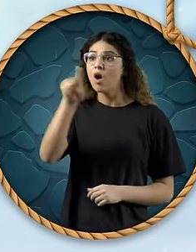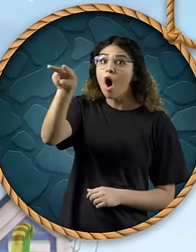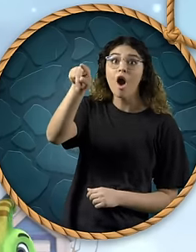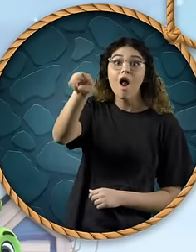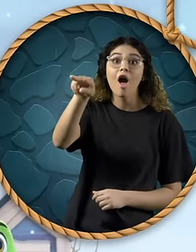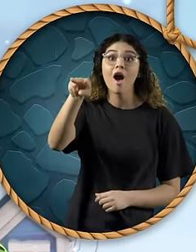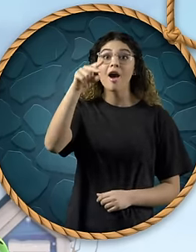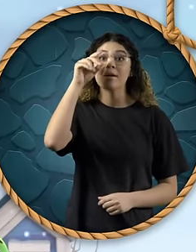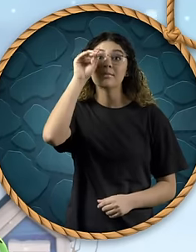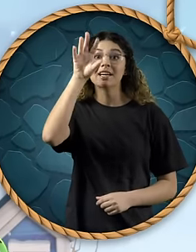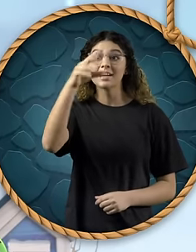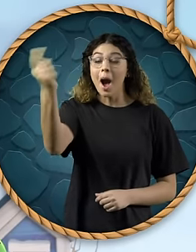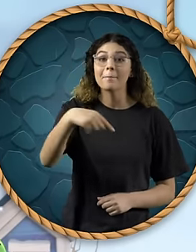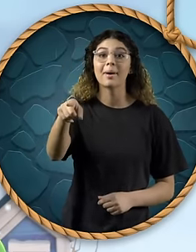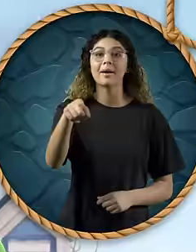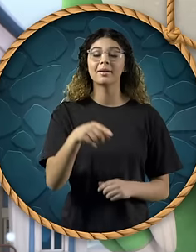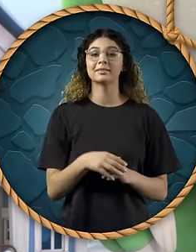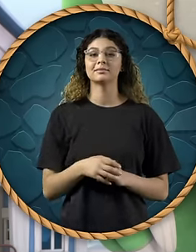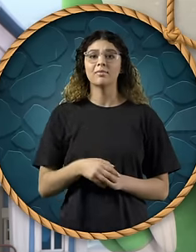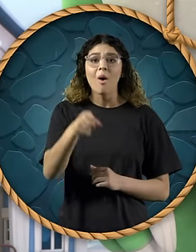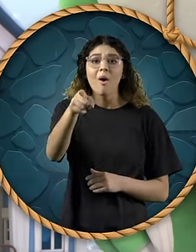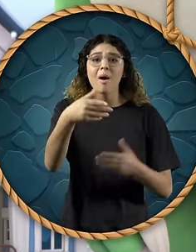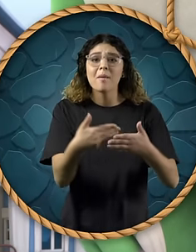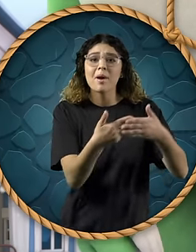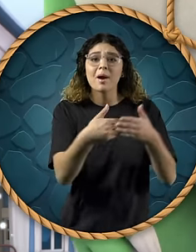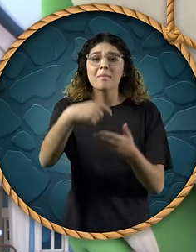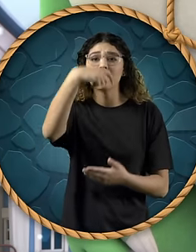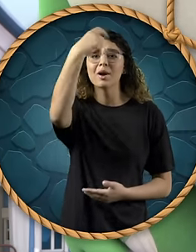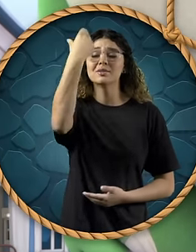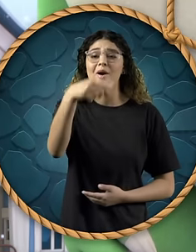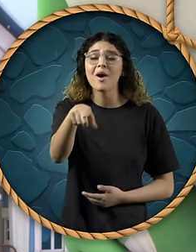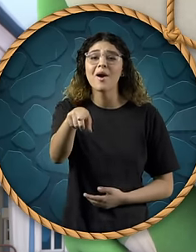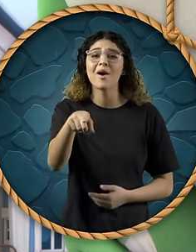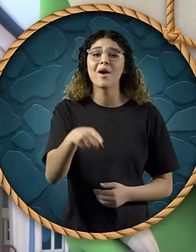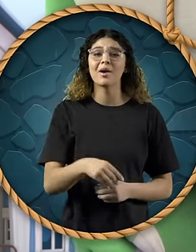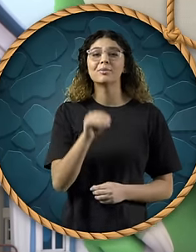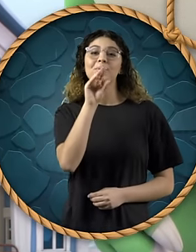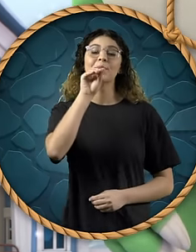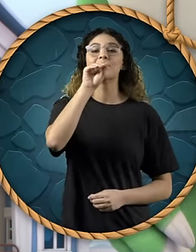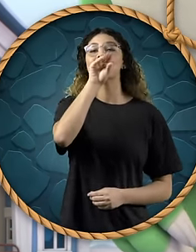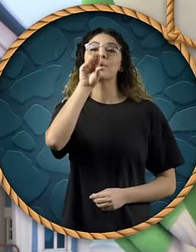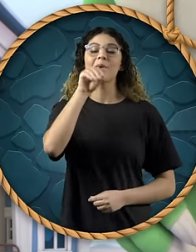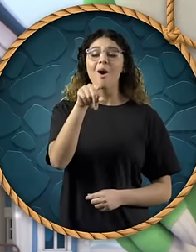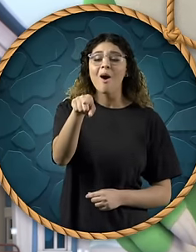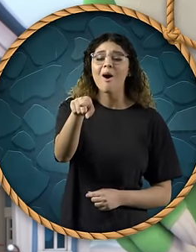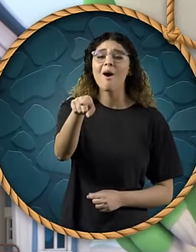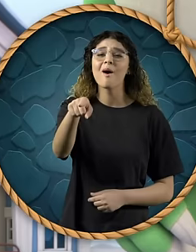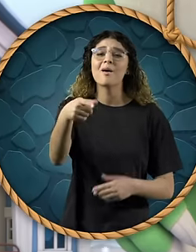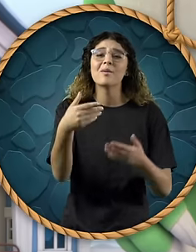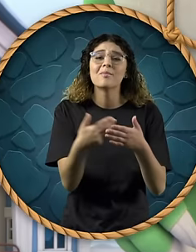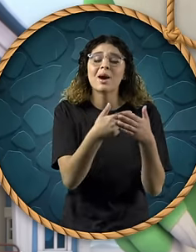Look! Here comes Brighty! With her newborn baby parasaur! There she